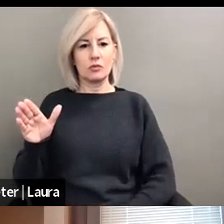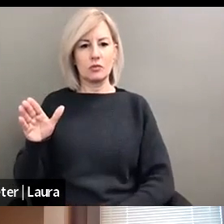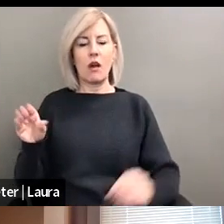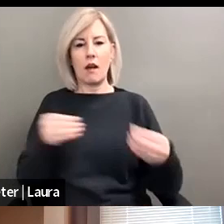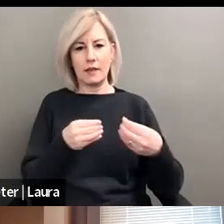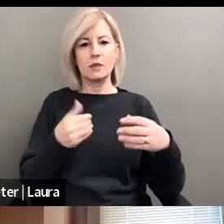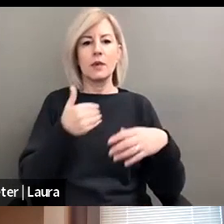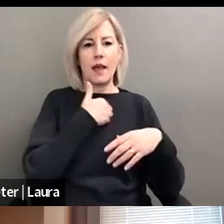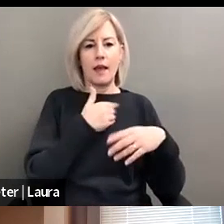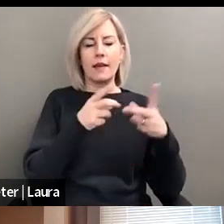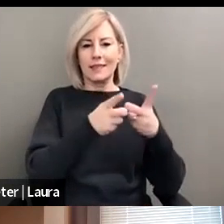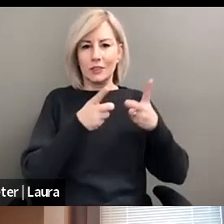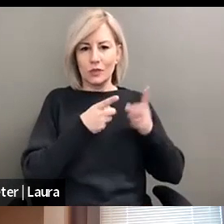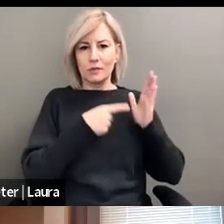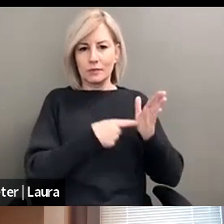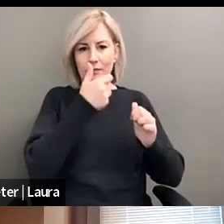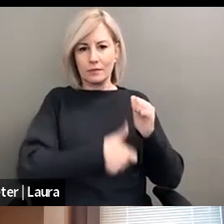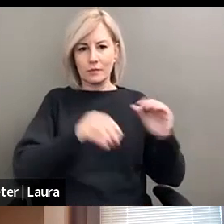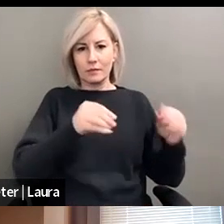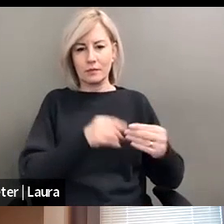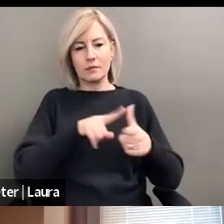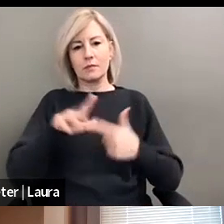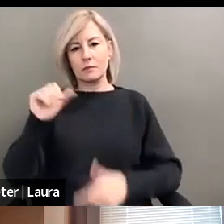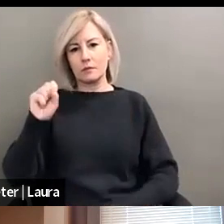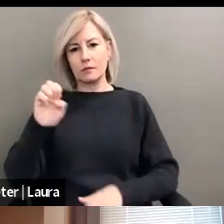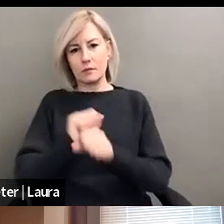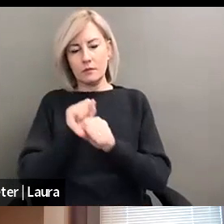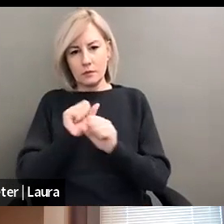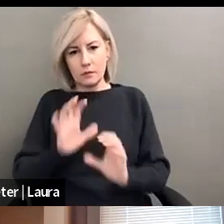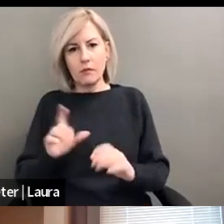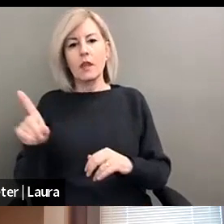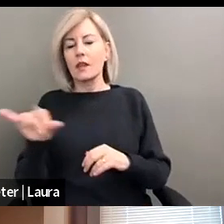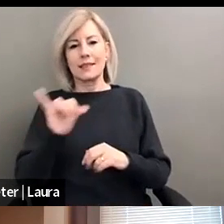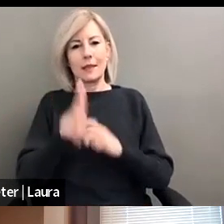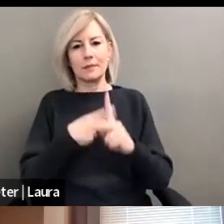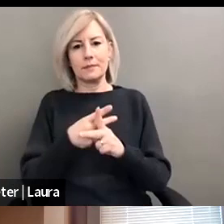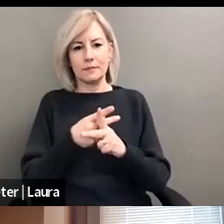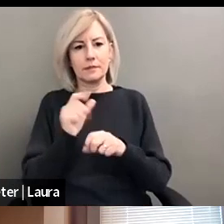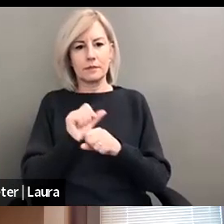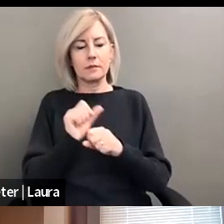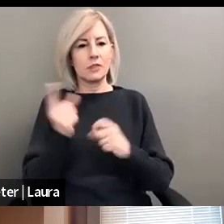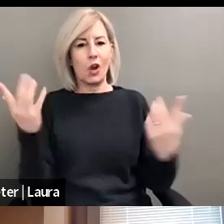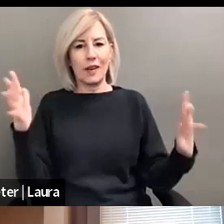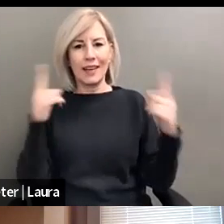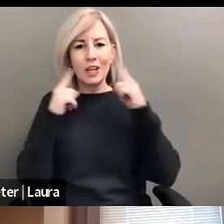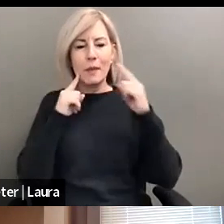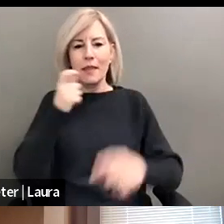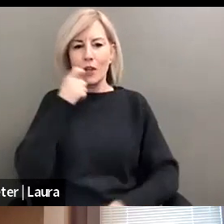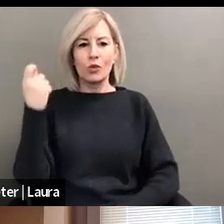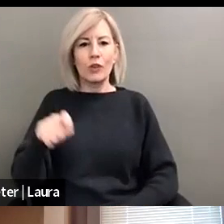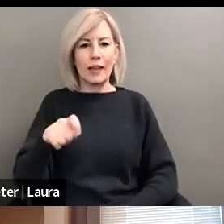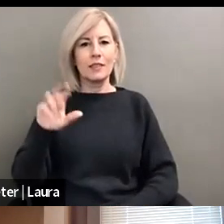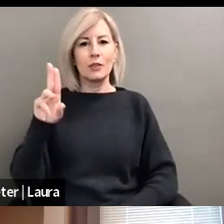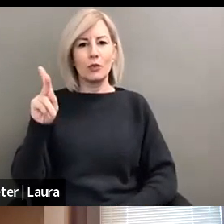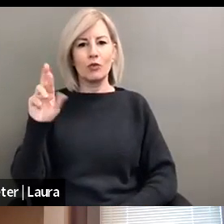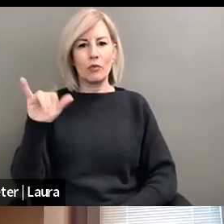have a district representative in each office, and then a caseworker that does the same type of thing. And we've already been hearing about the Ukraine thing. Another area